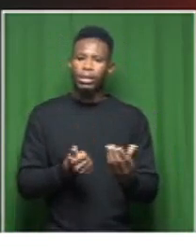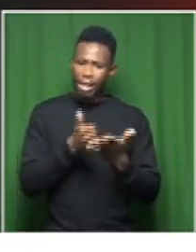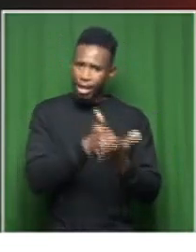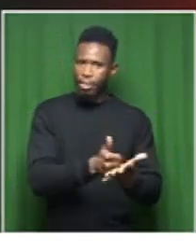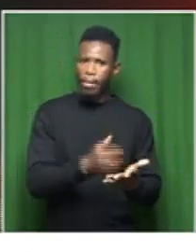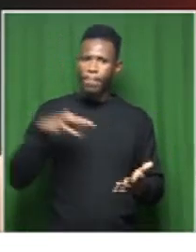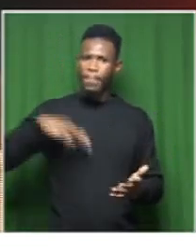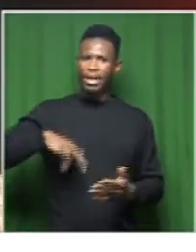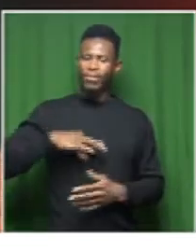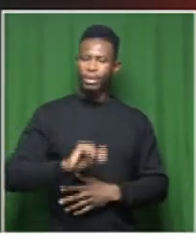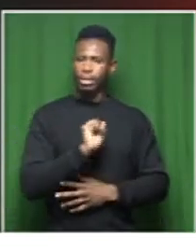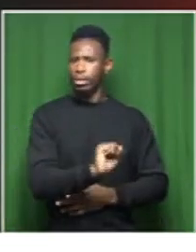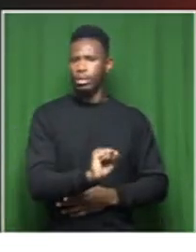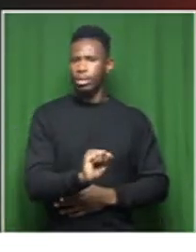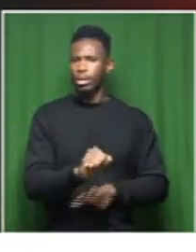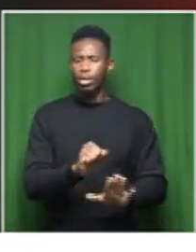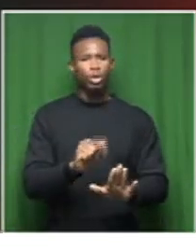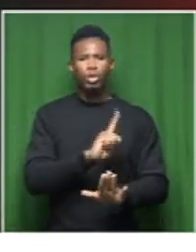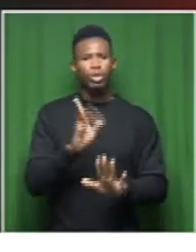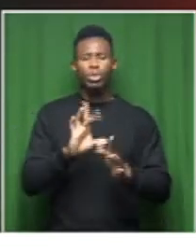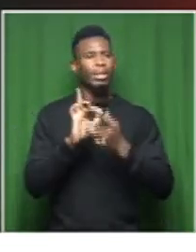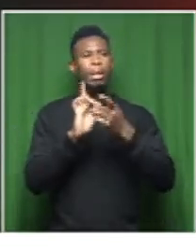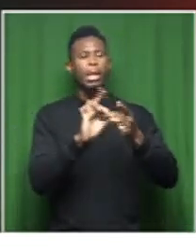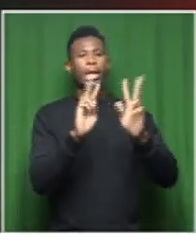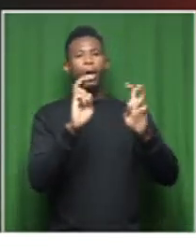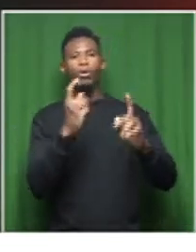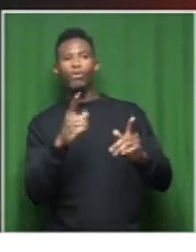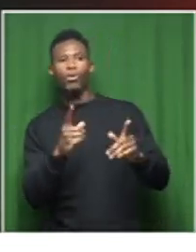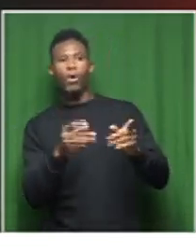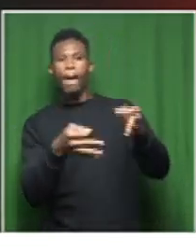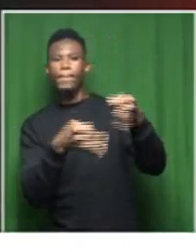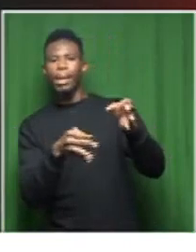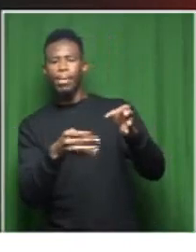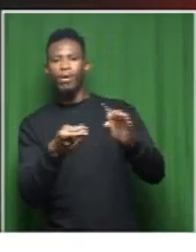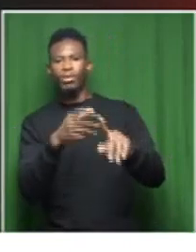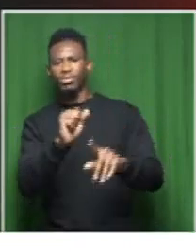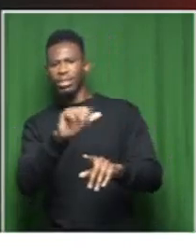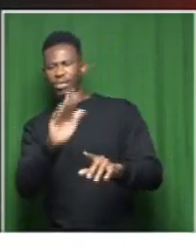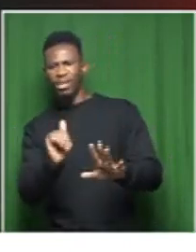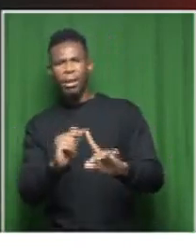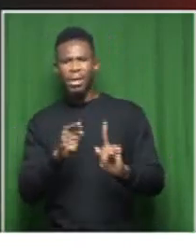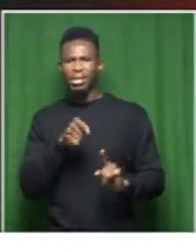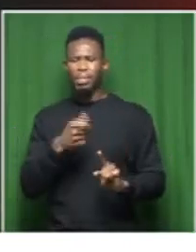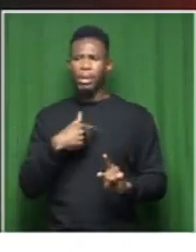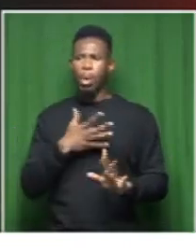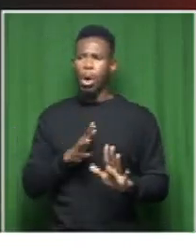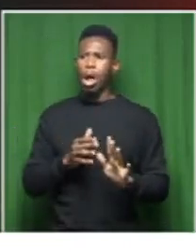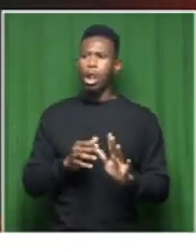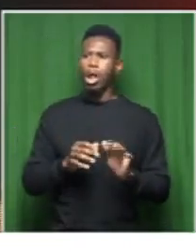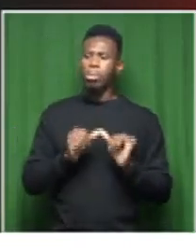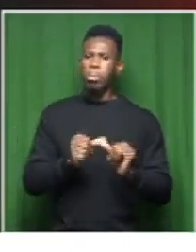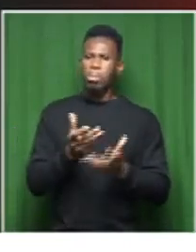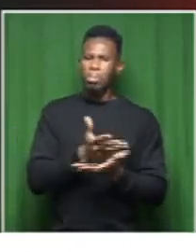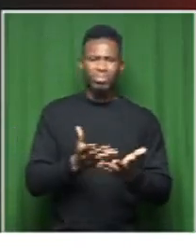Act. It should not be linked to immigration issues. That's basically what I'm saying. But I don't want us to stay on that one because there are many